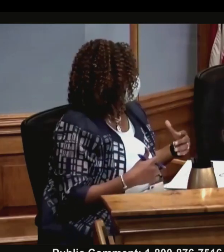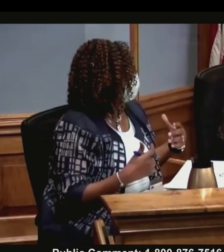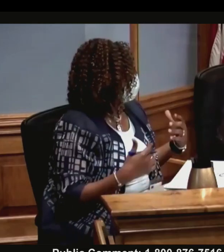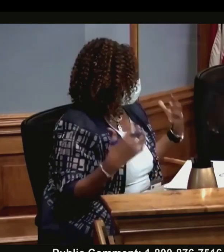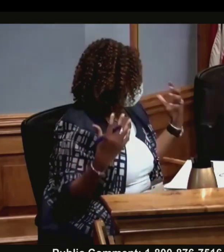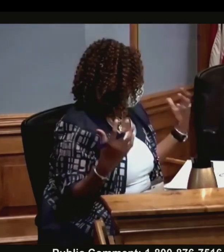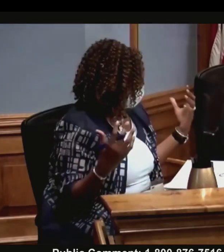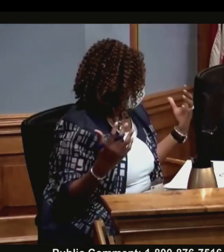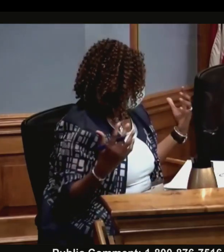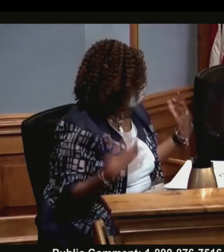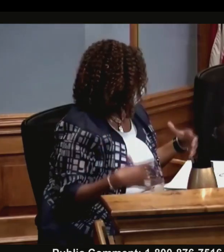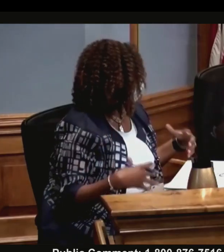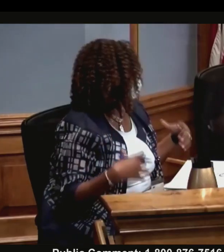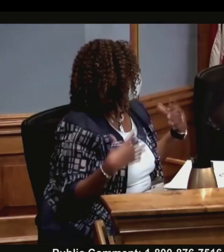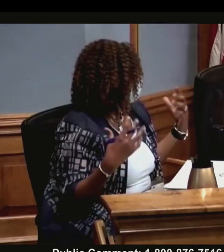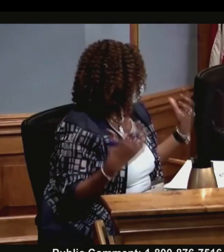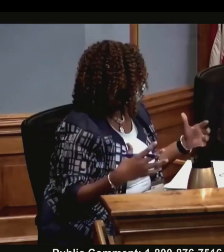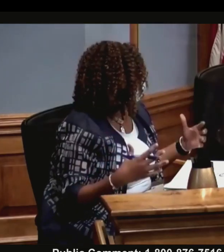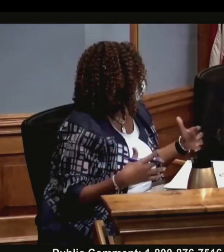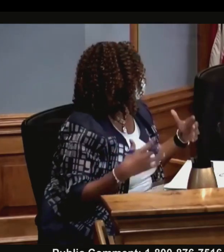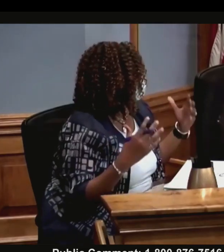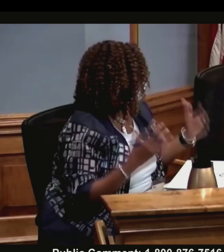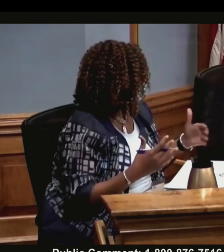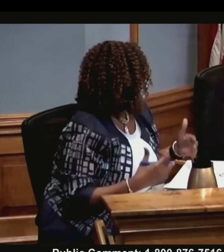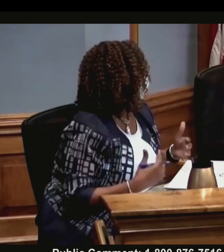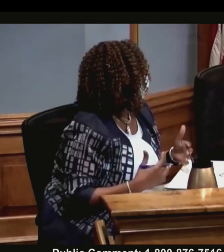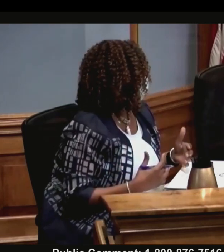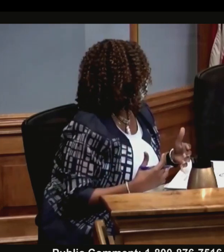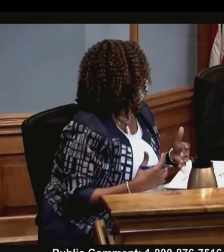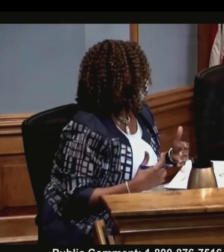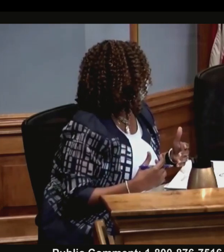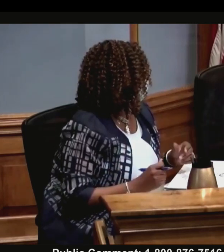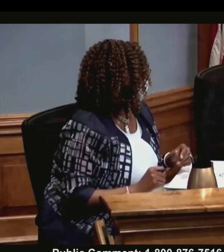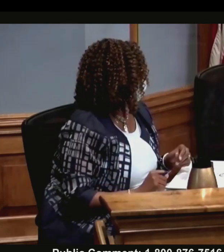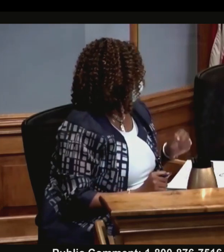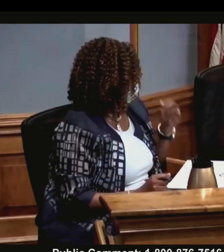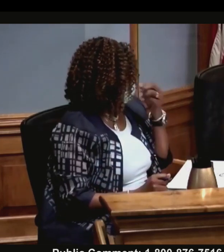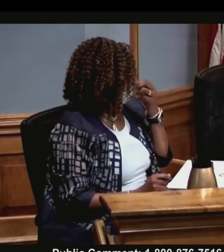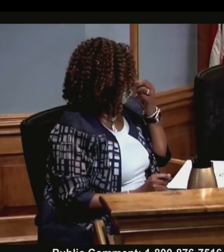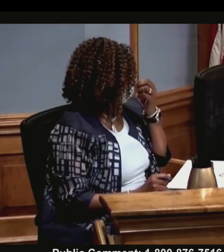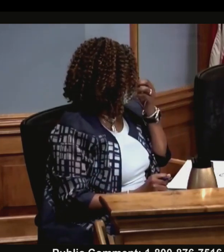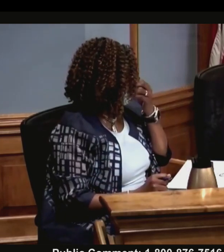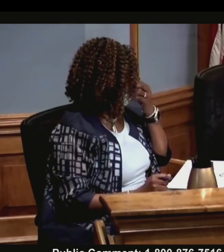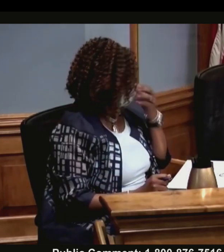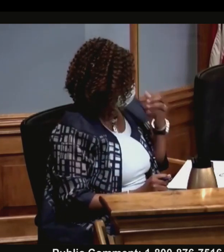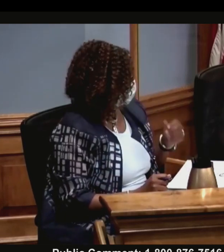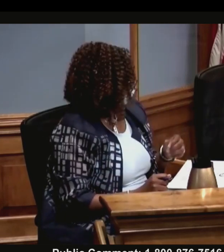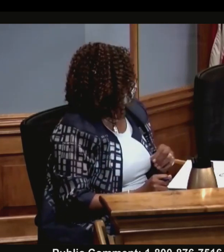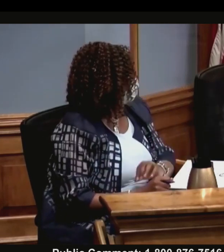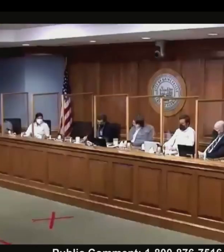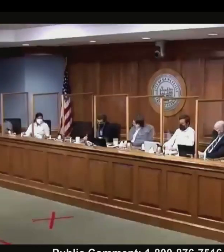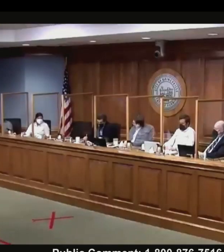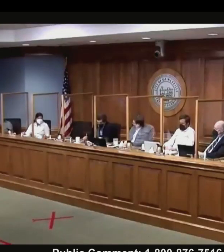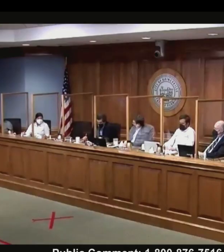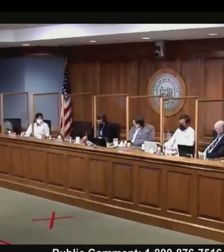getting our goals and our vision in alignment. Yeah, that's fine. Without objection, we'll ask the clerk to find a date to